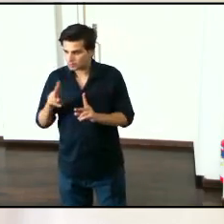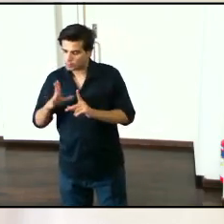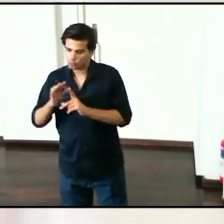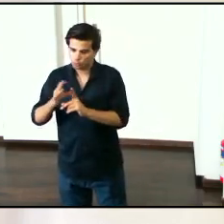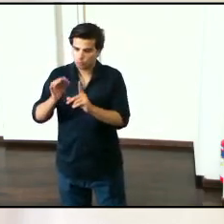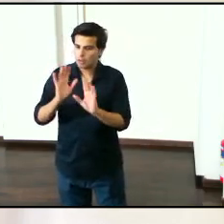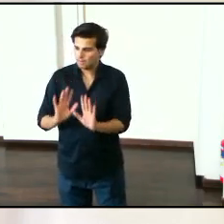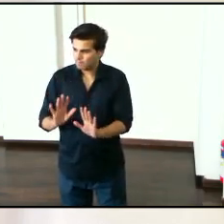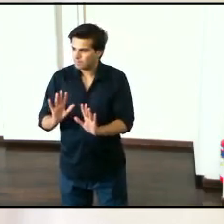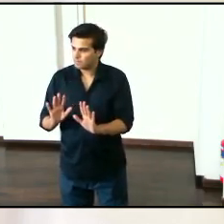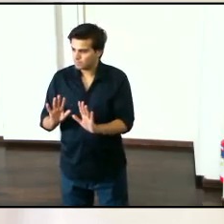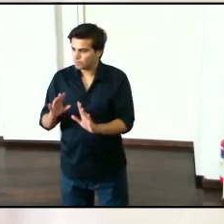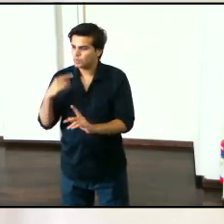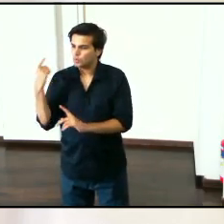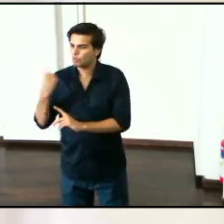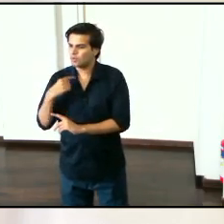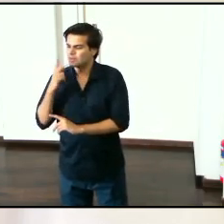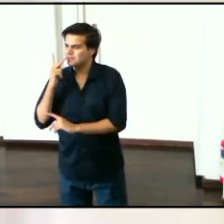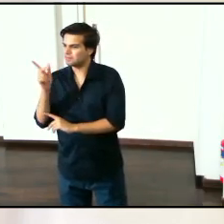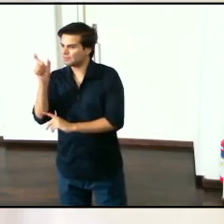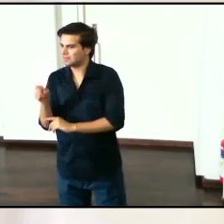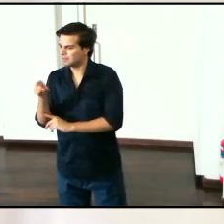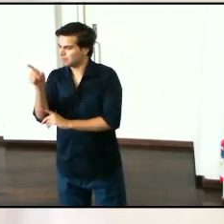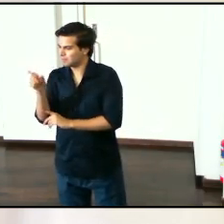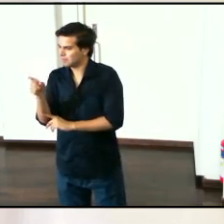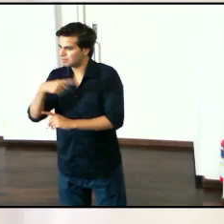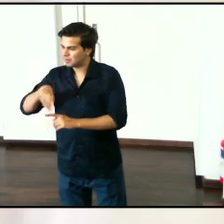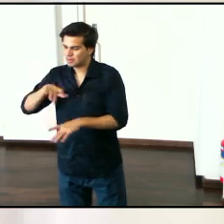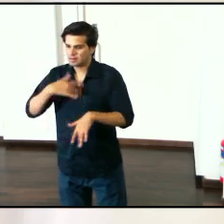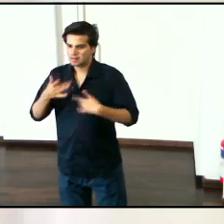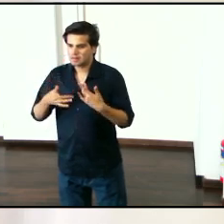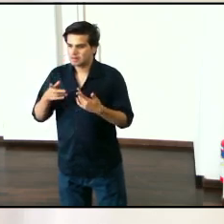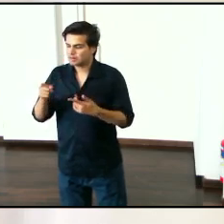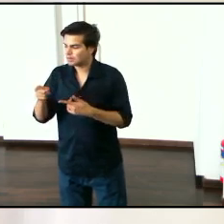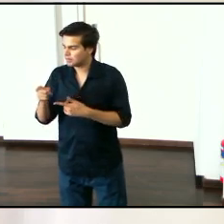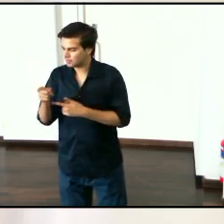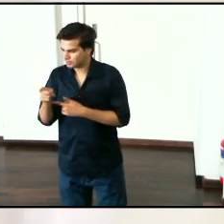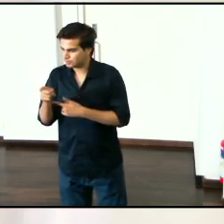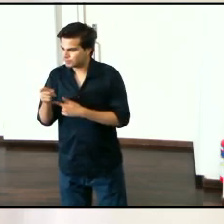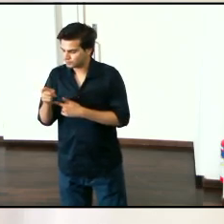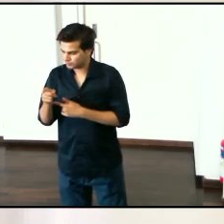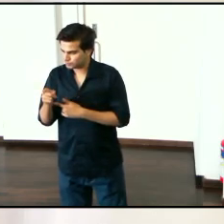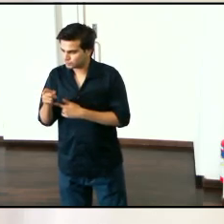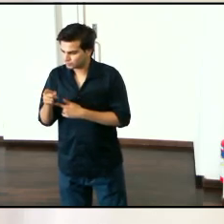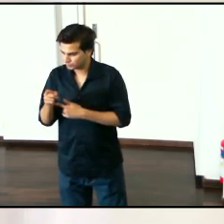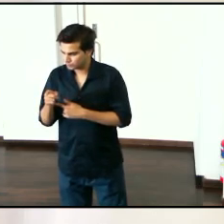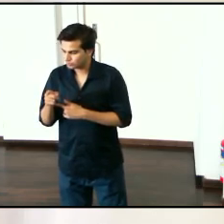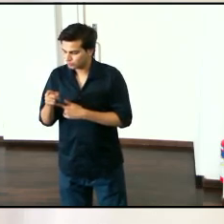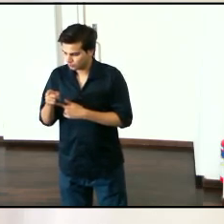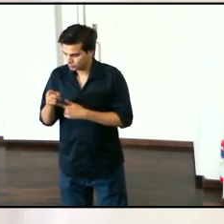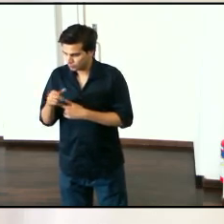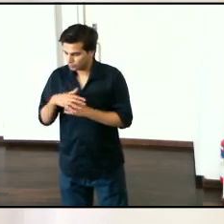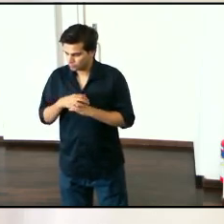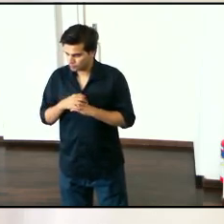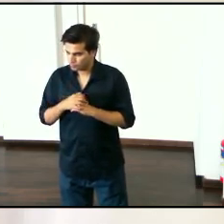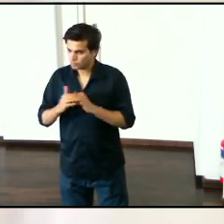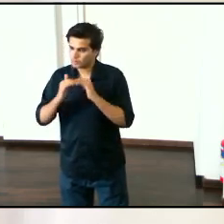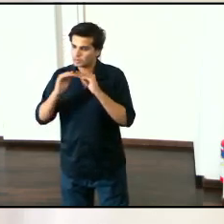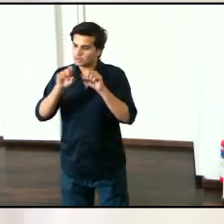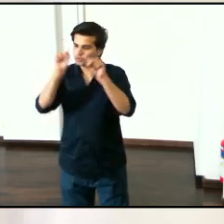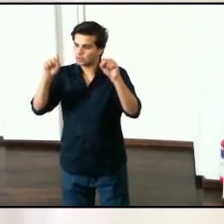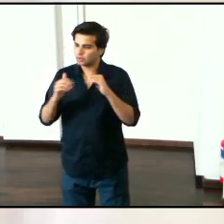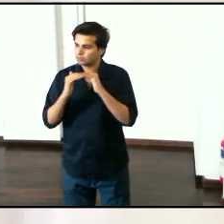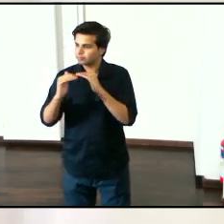and so on. It's just that those people aren't the kinds of people who are resisting structures of